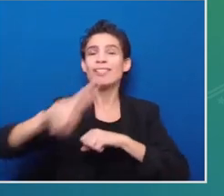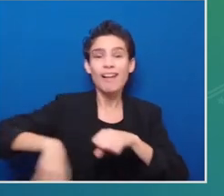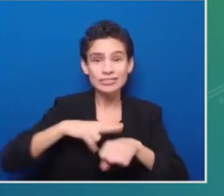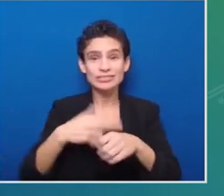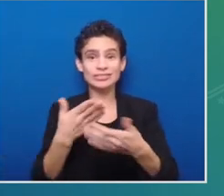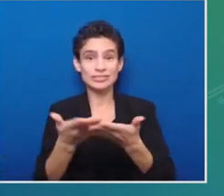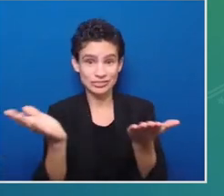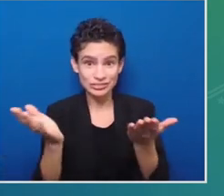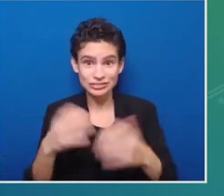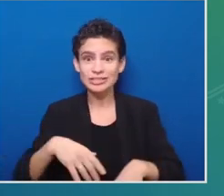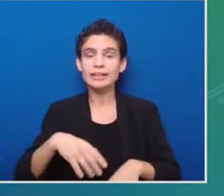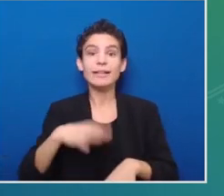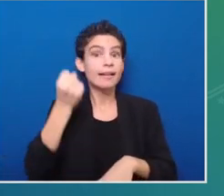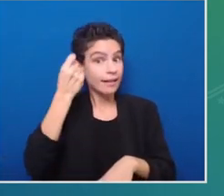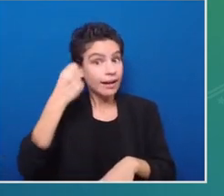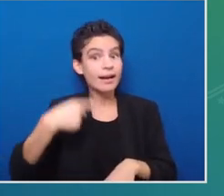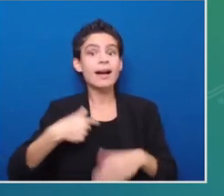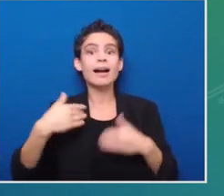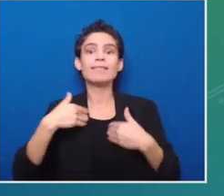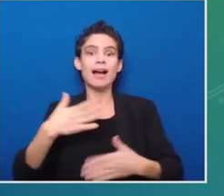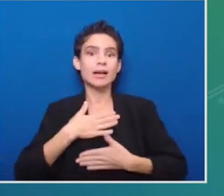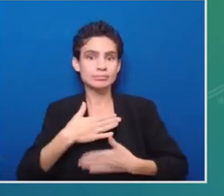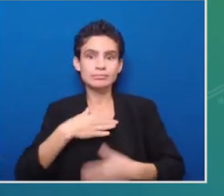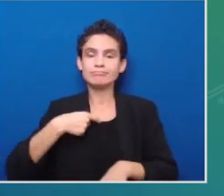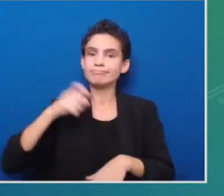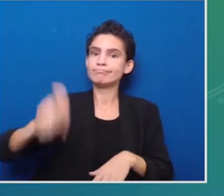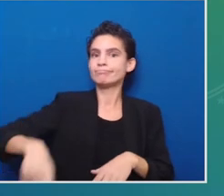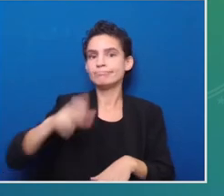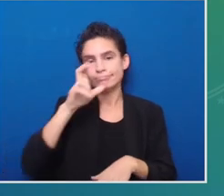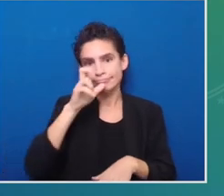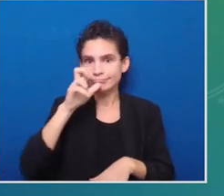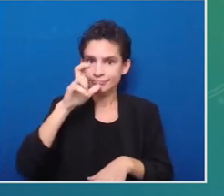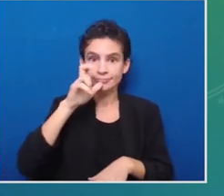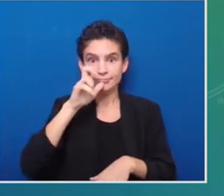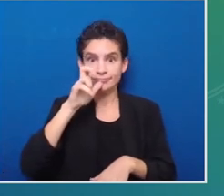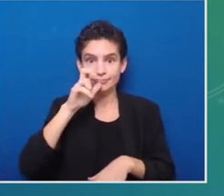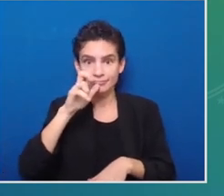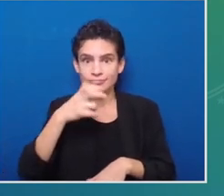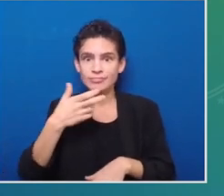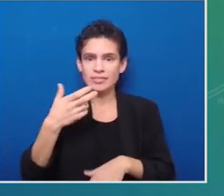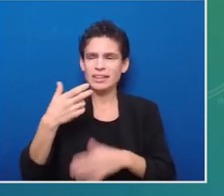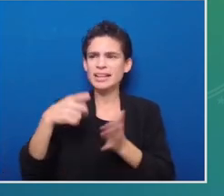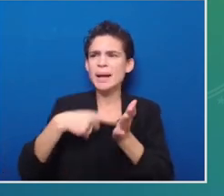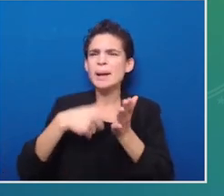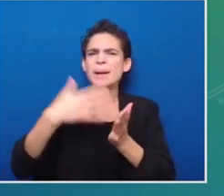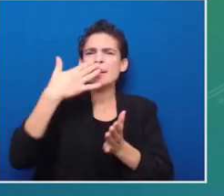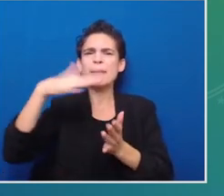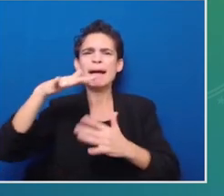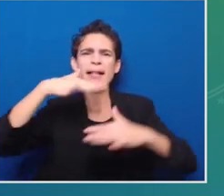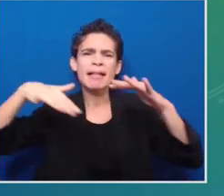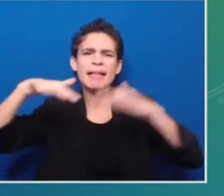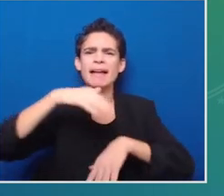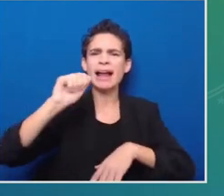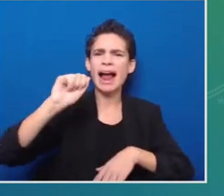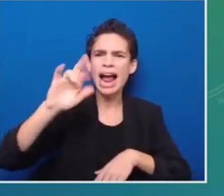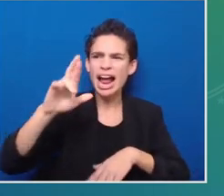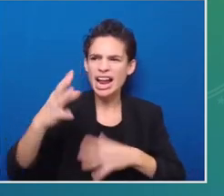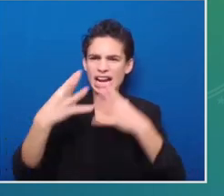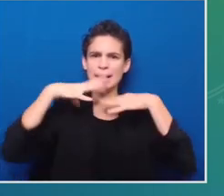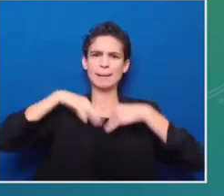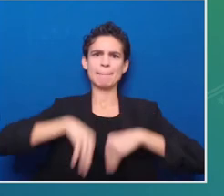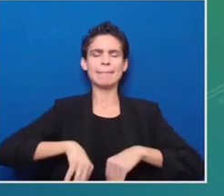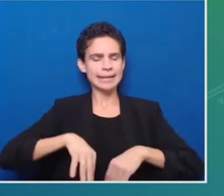also experienced respiratory issues that required me to use an inhaler on days when pollutants and allergens were especially